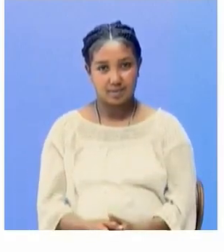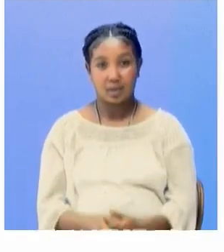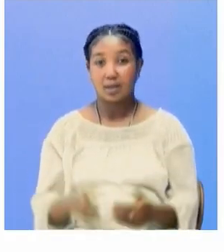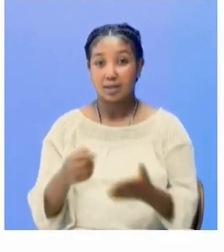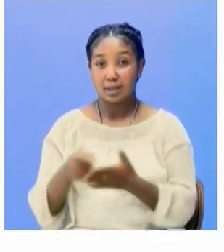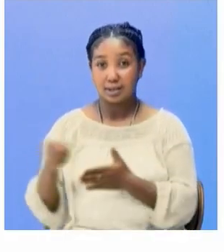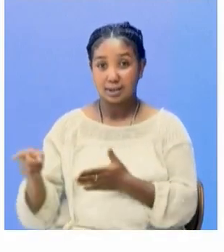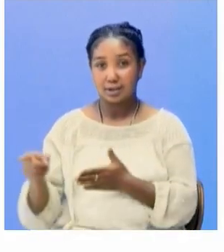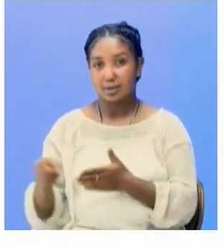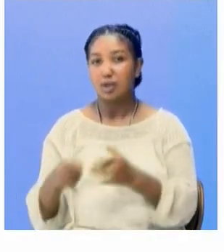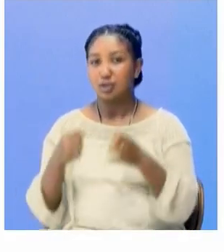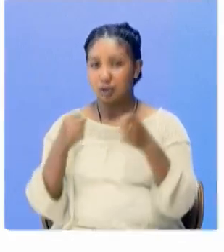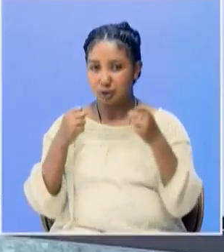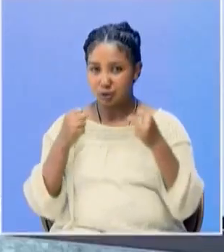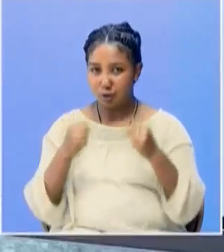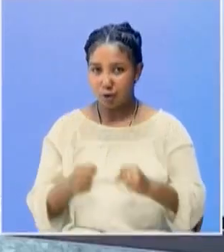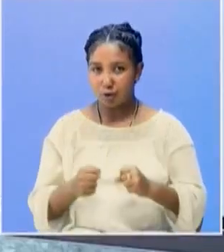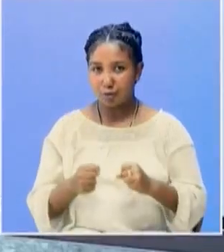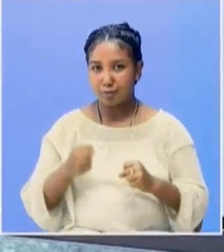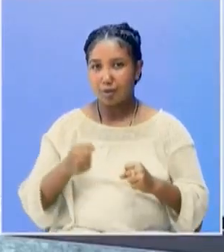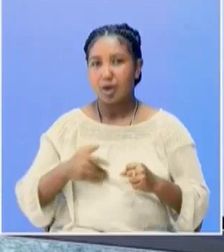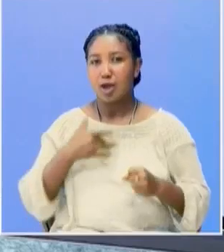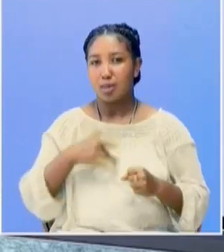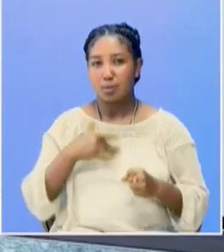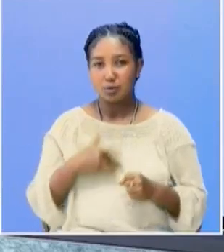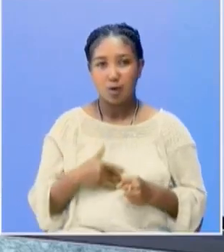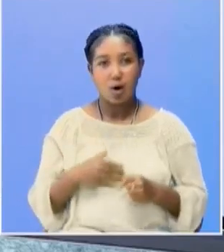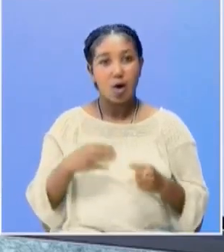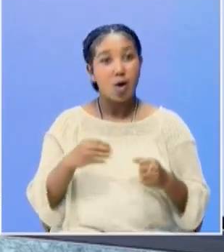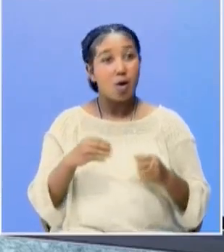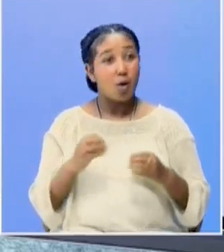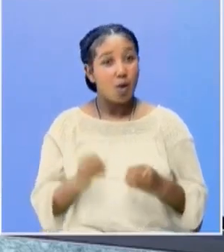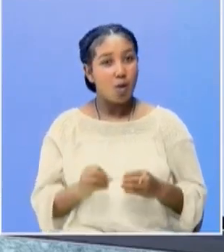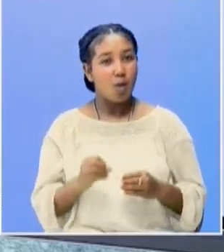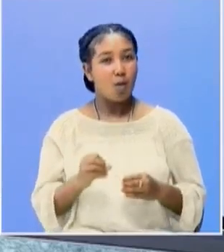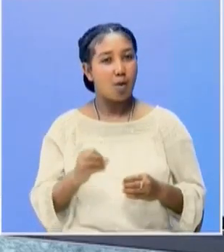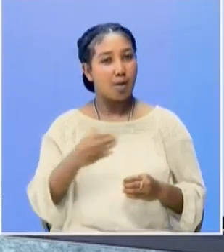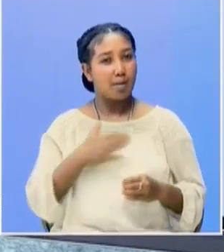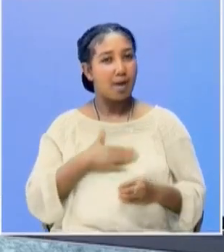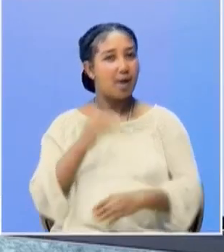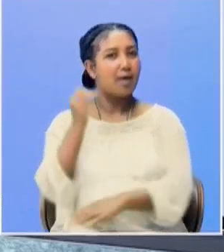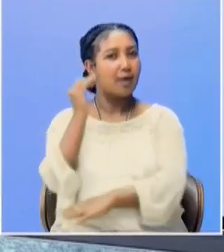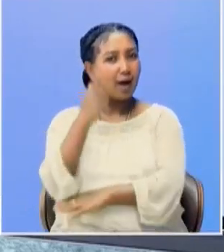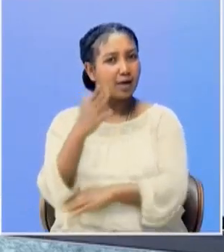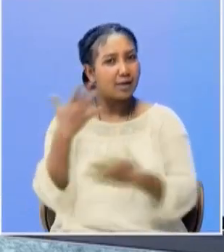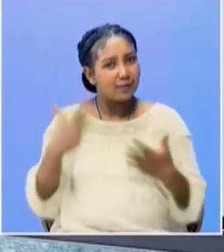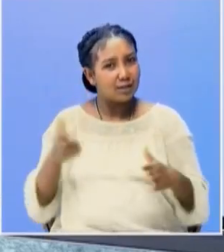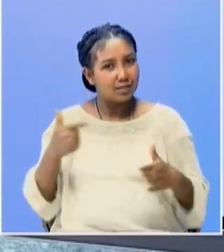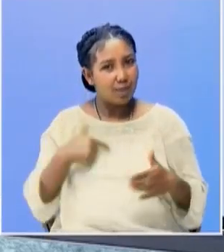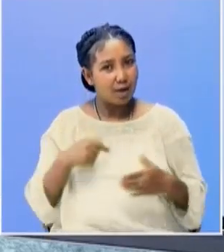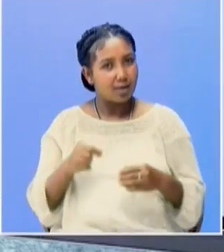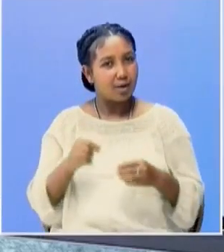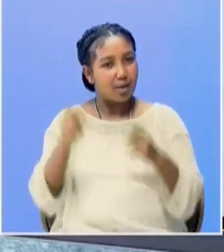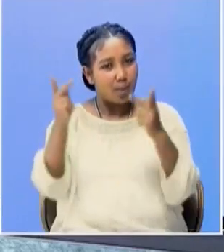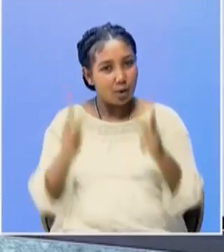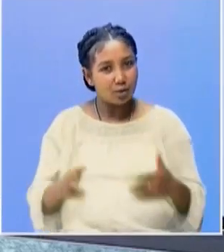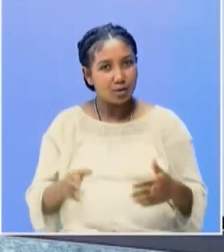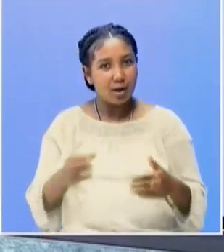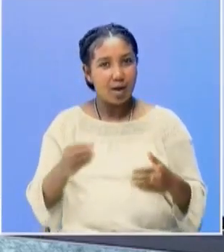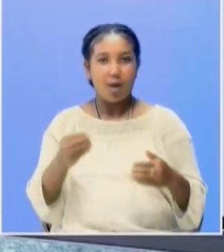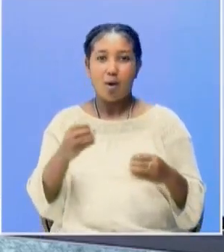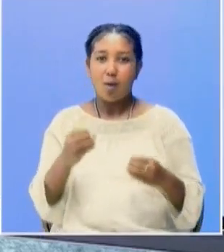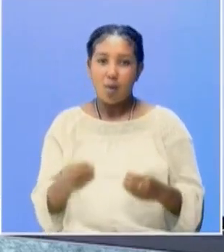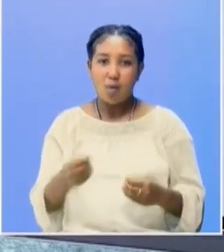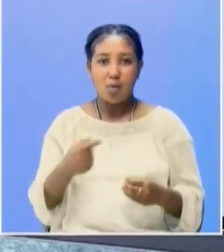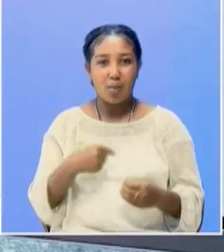This is just a strong emotion. Huh? Oh my God, I finished my project. We can say, okay? Oh my God,